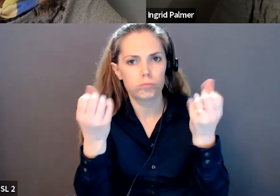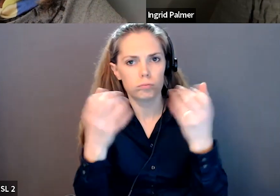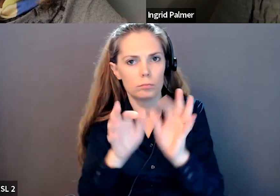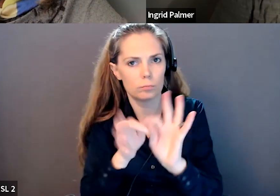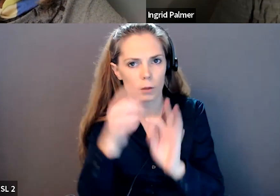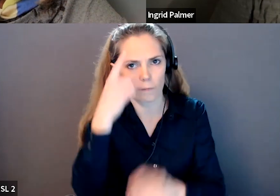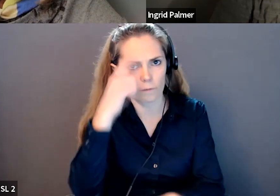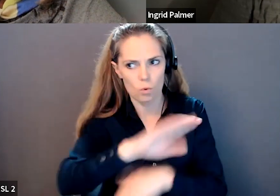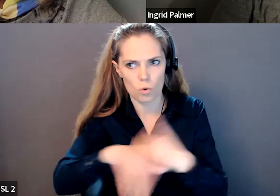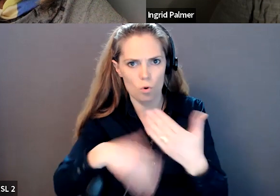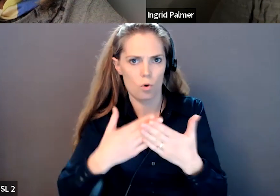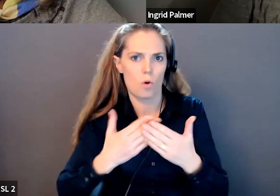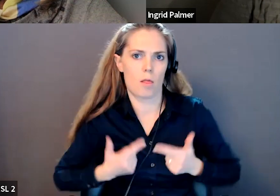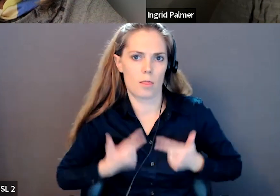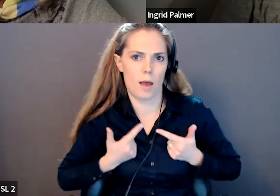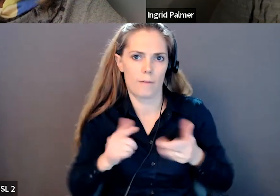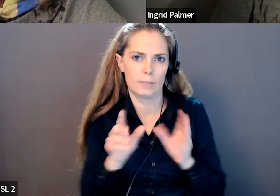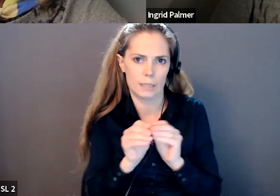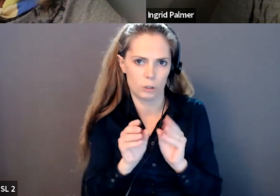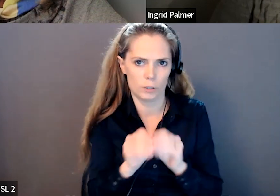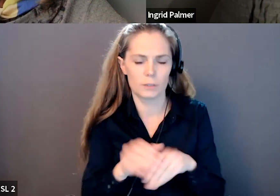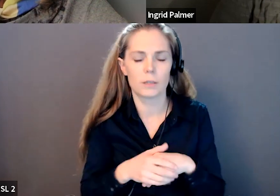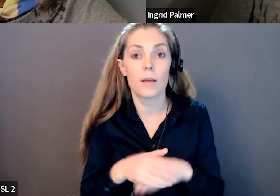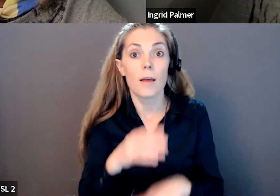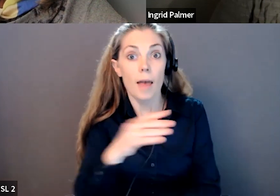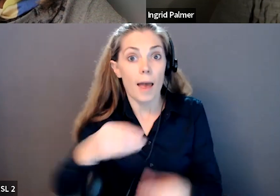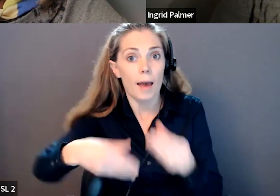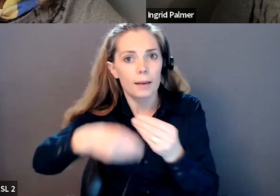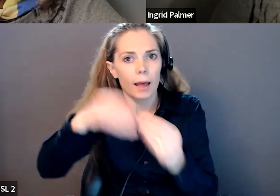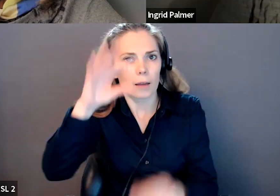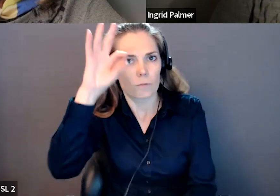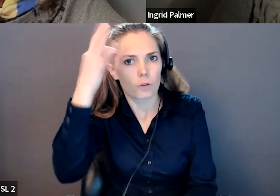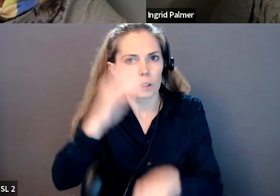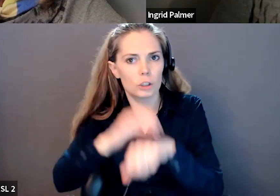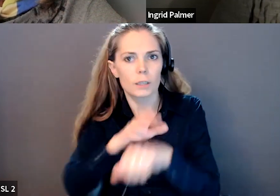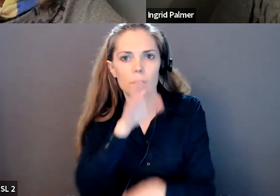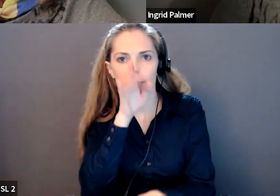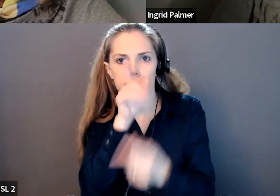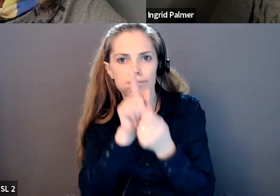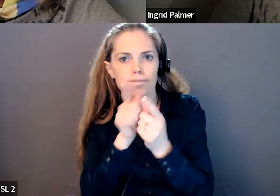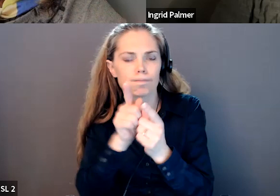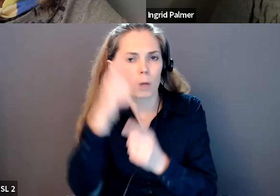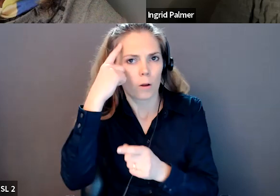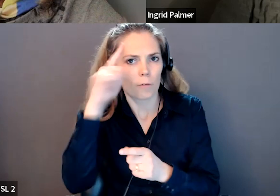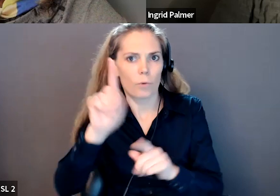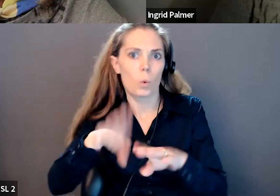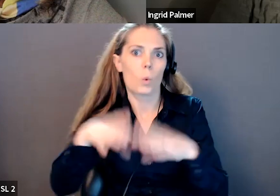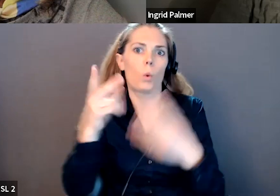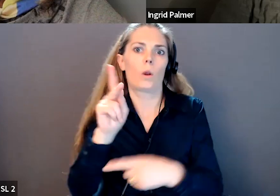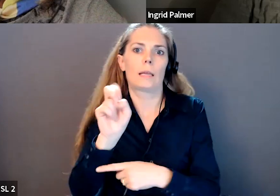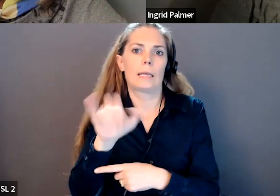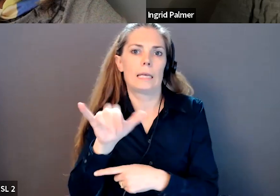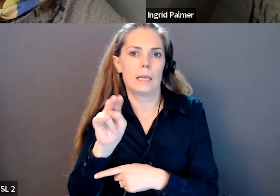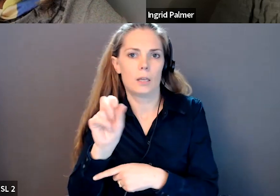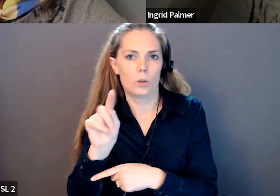English interpretation for all keynotes and many of the parallel sessions. Captioning is available by clicking